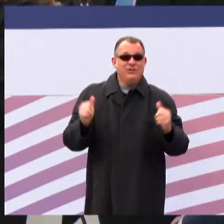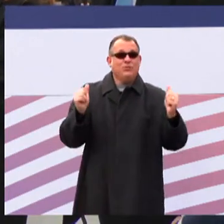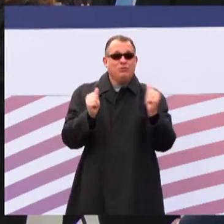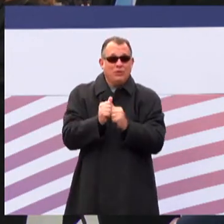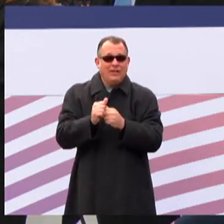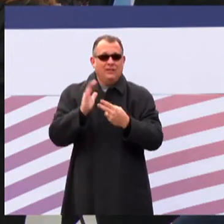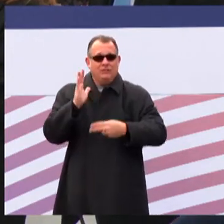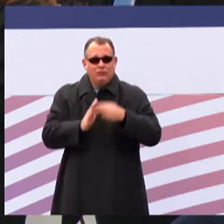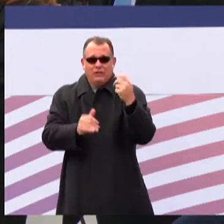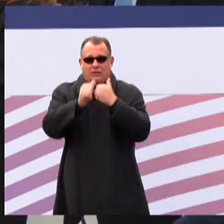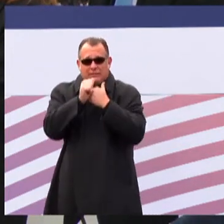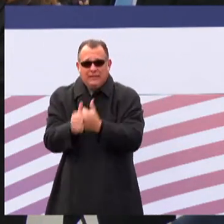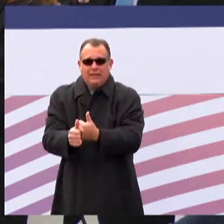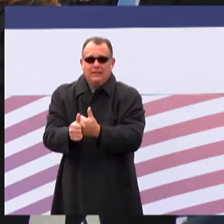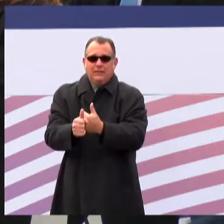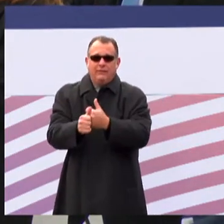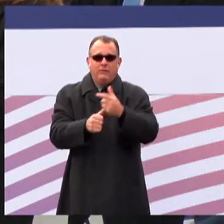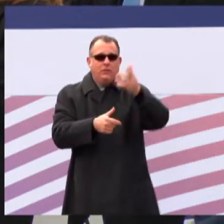With fidelity.